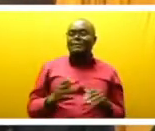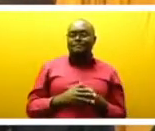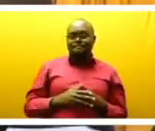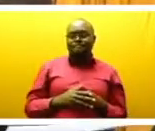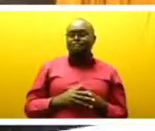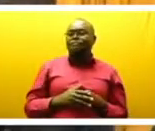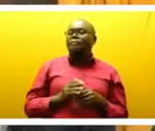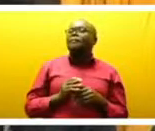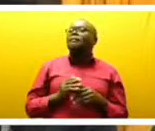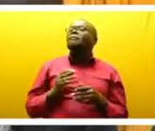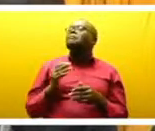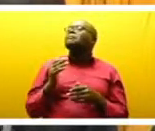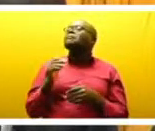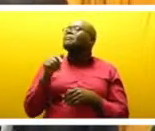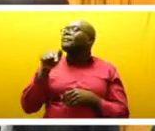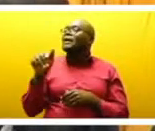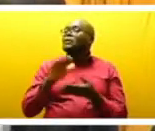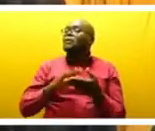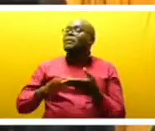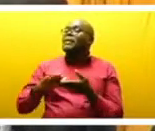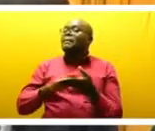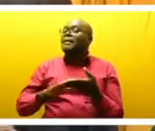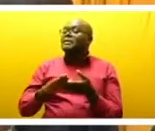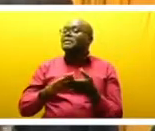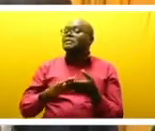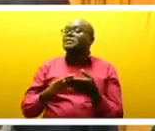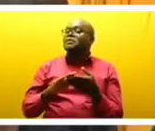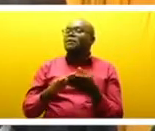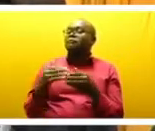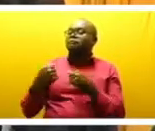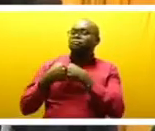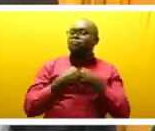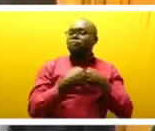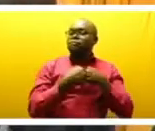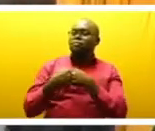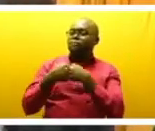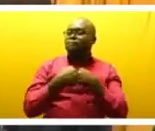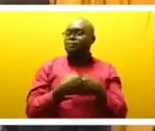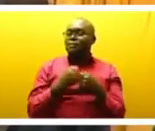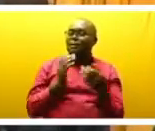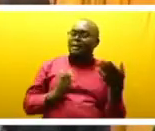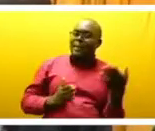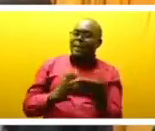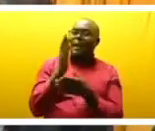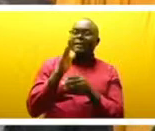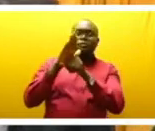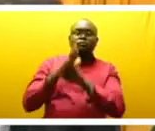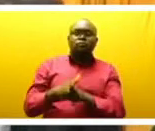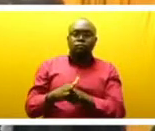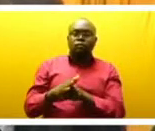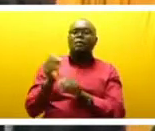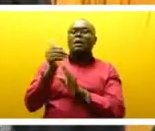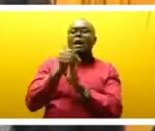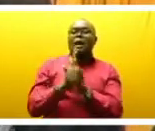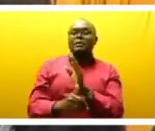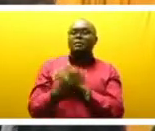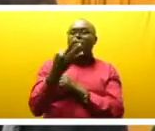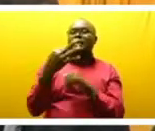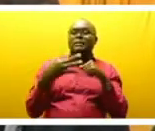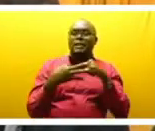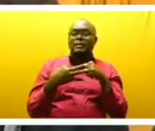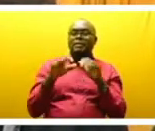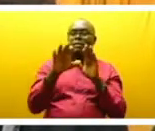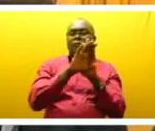in be the basis of vetoing the right to franchise in Article 38 of the